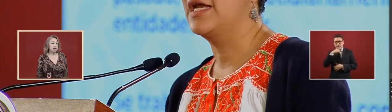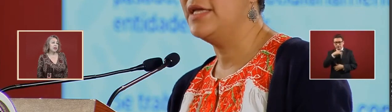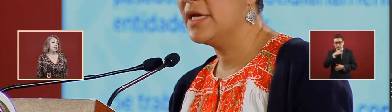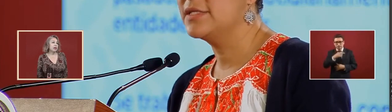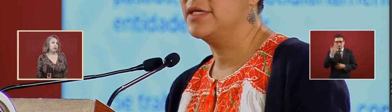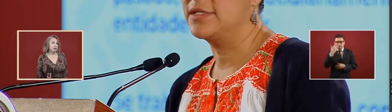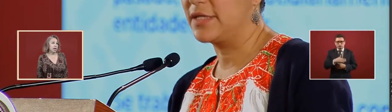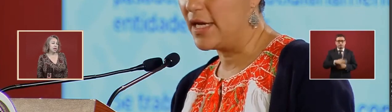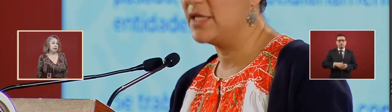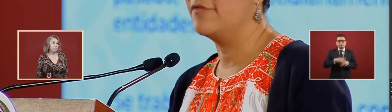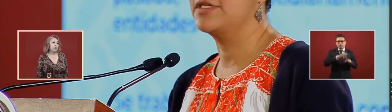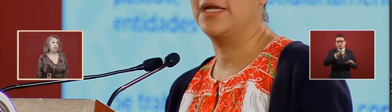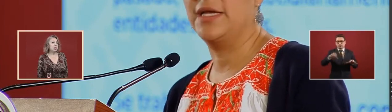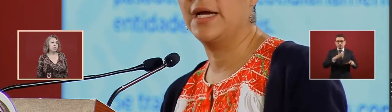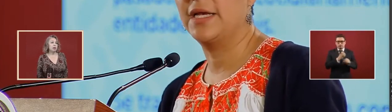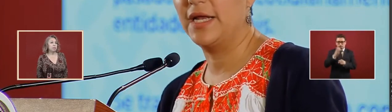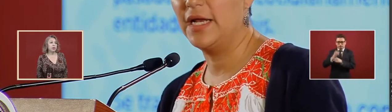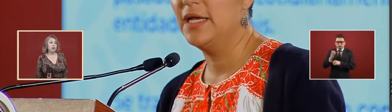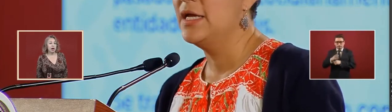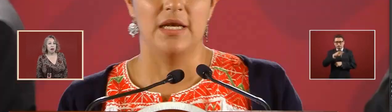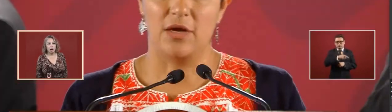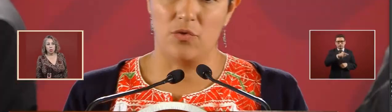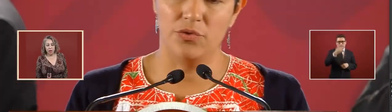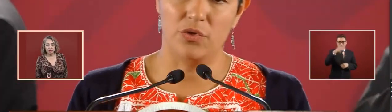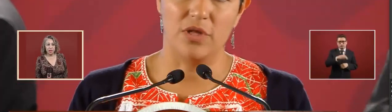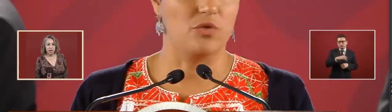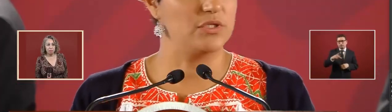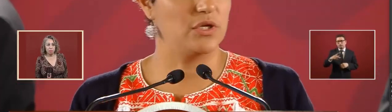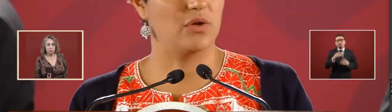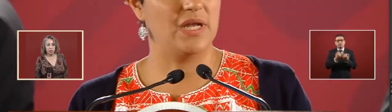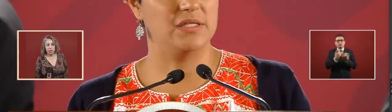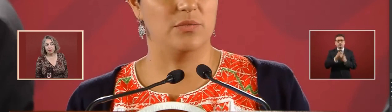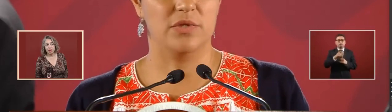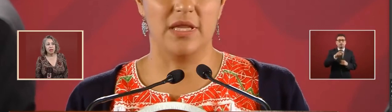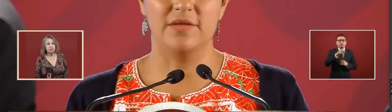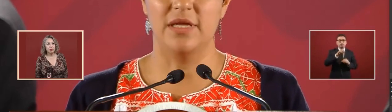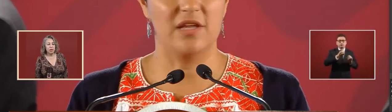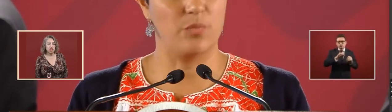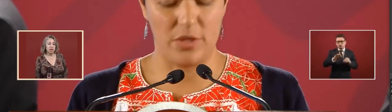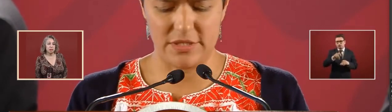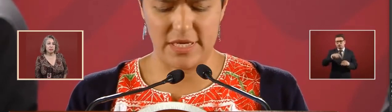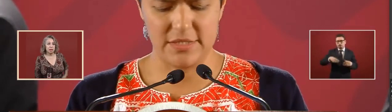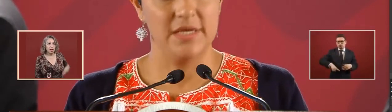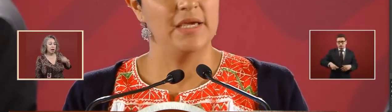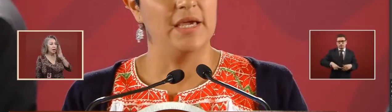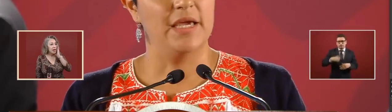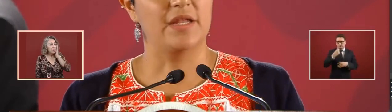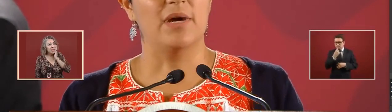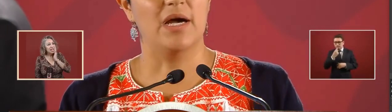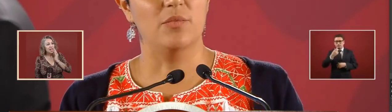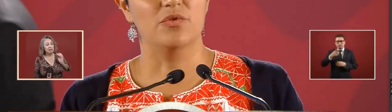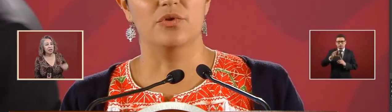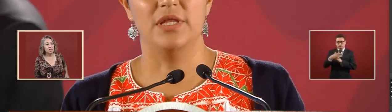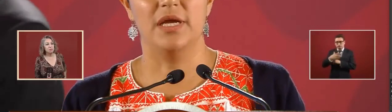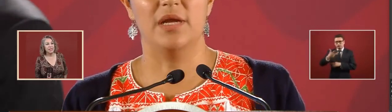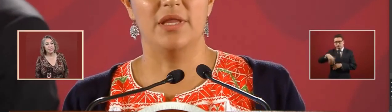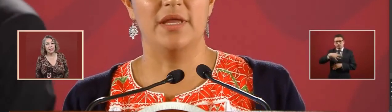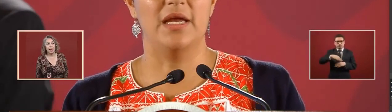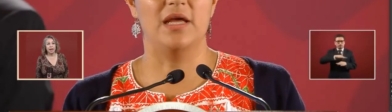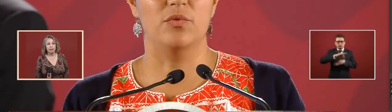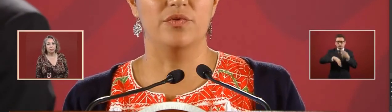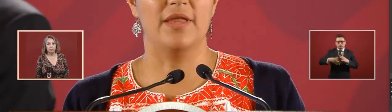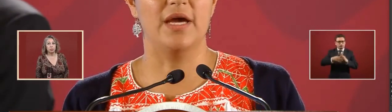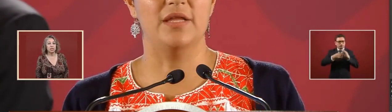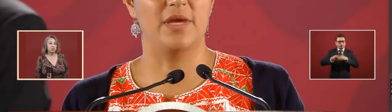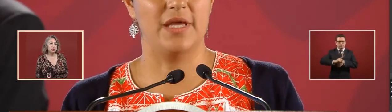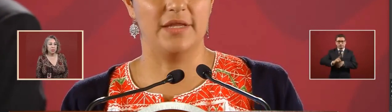information and they follow up whenever they have any information on anybody that is missing